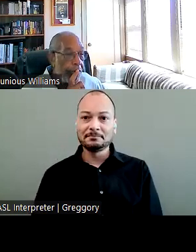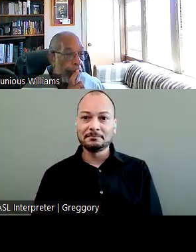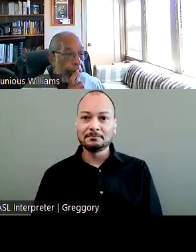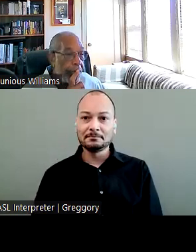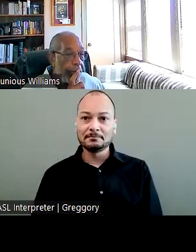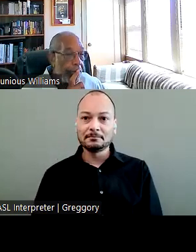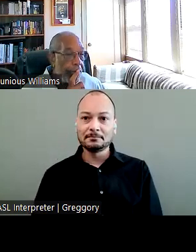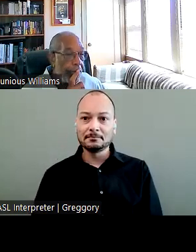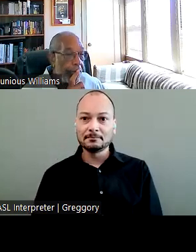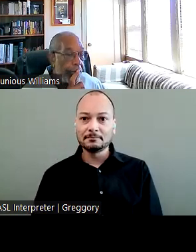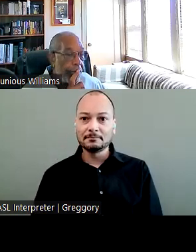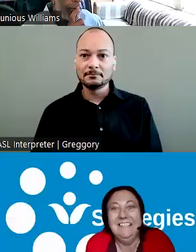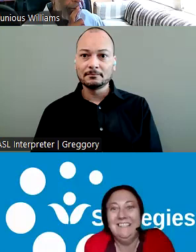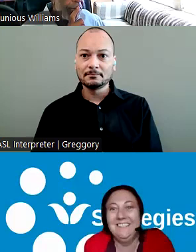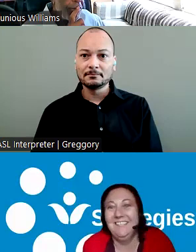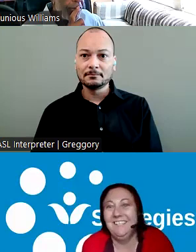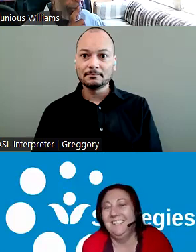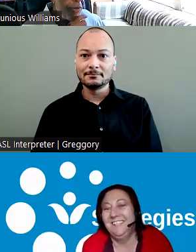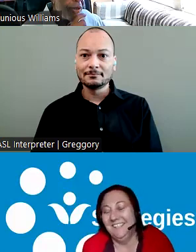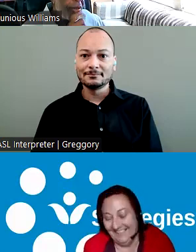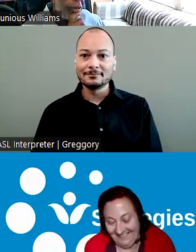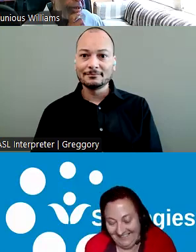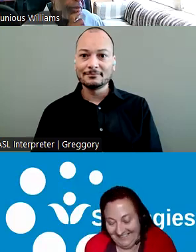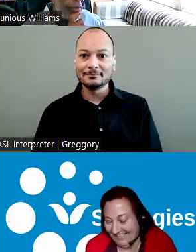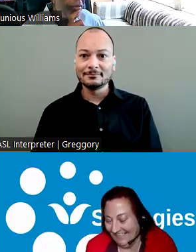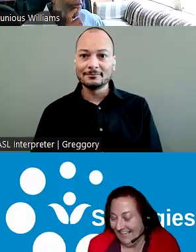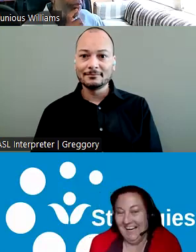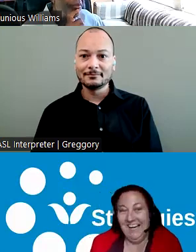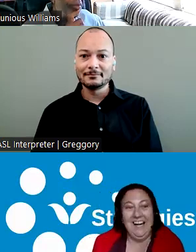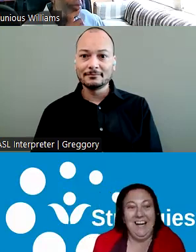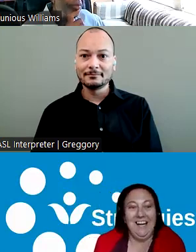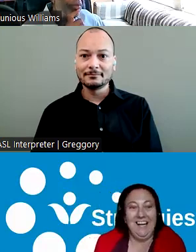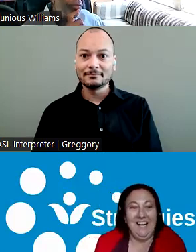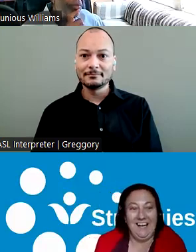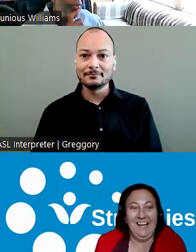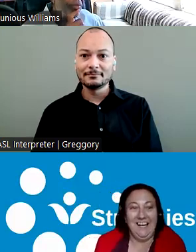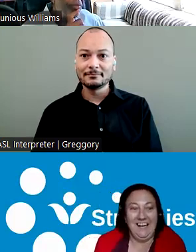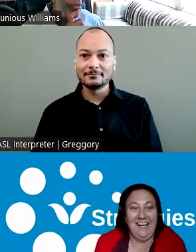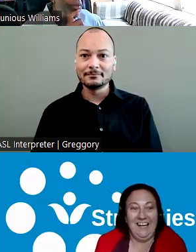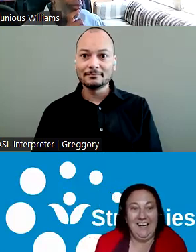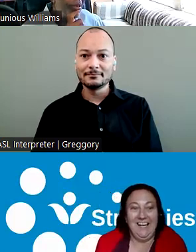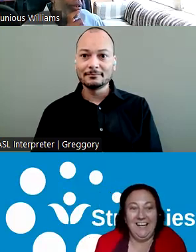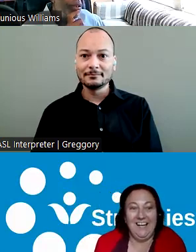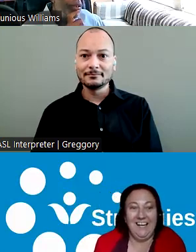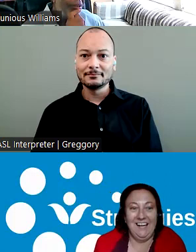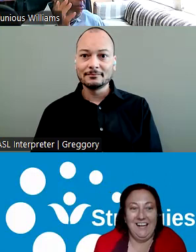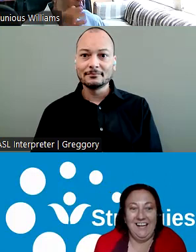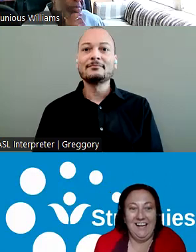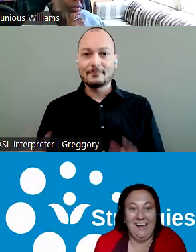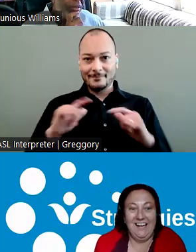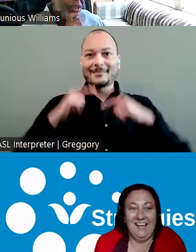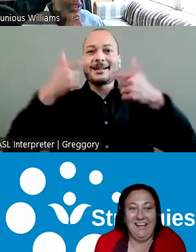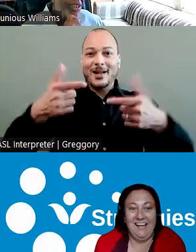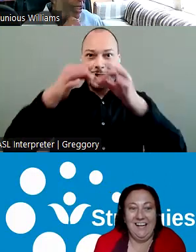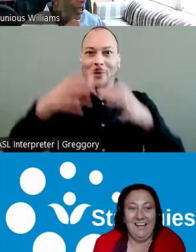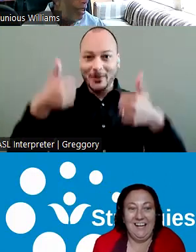Oh, go ahead. Okay. I'm sorry. I have no idea what group number. I didn't even know we had numbers. So I'll start off by